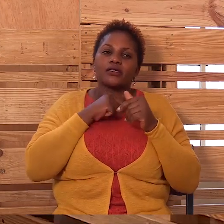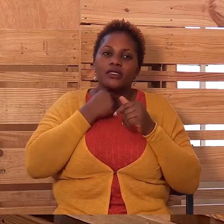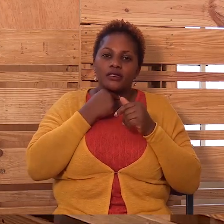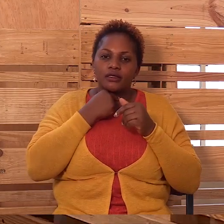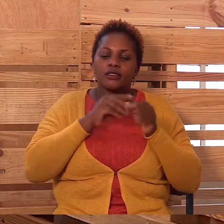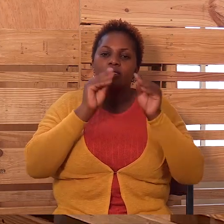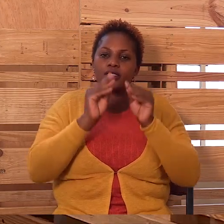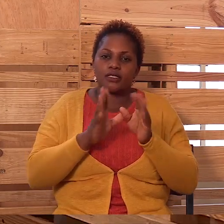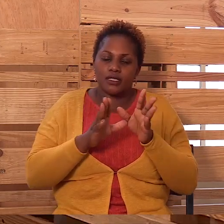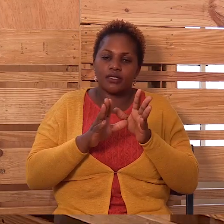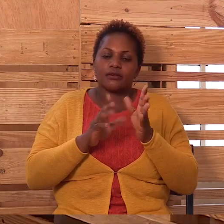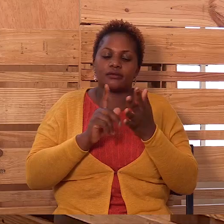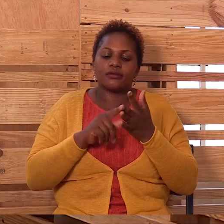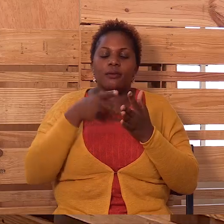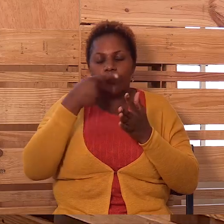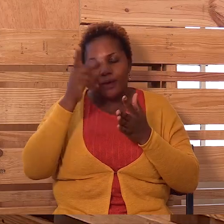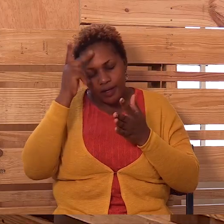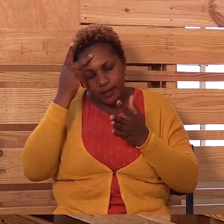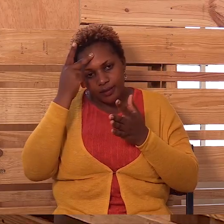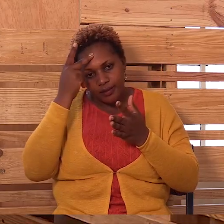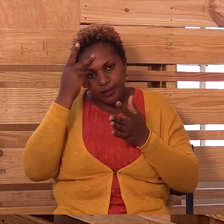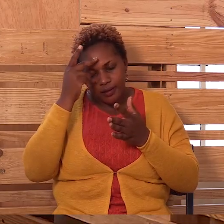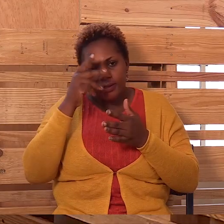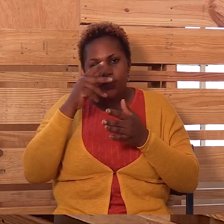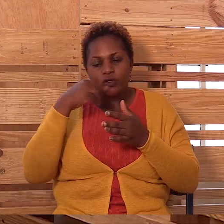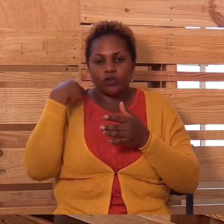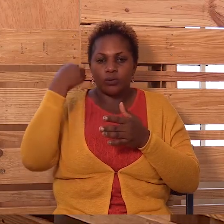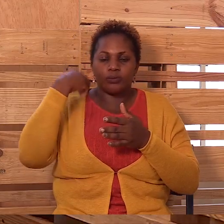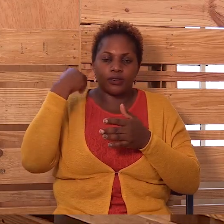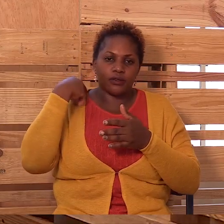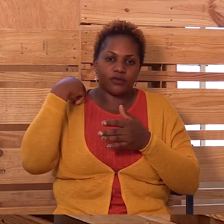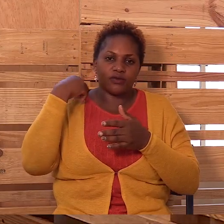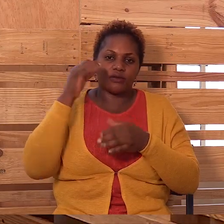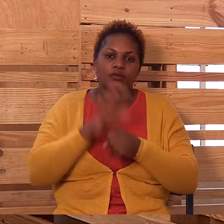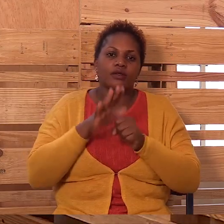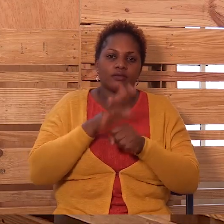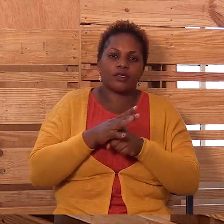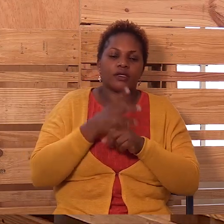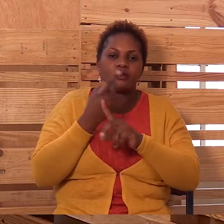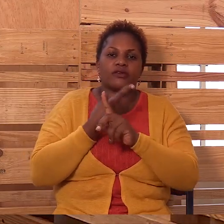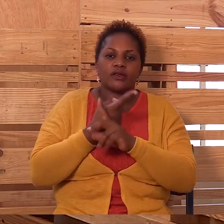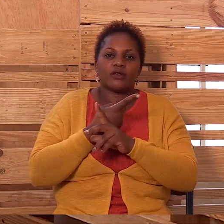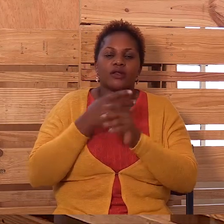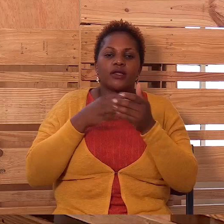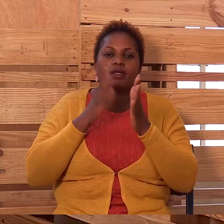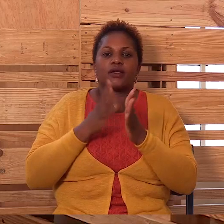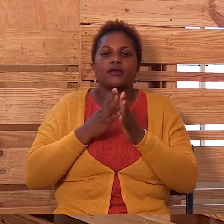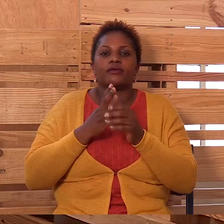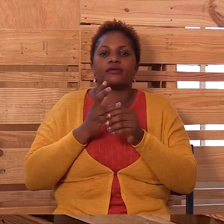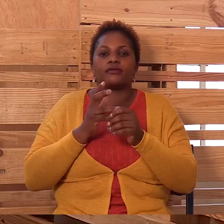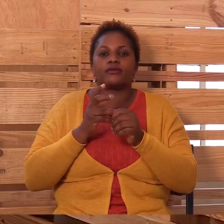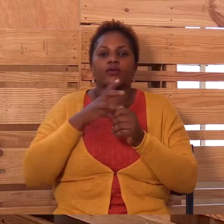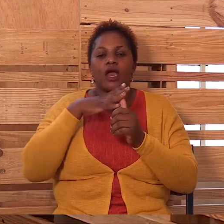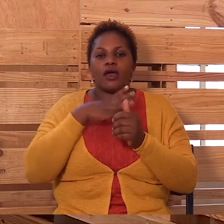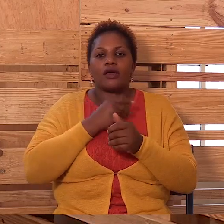a pastor, a teacher, a parent, a school prefect? There are many, many different kind of